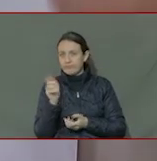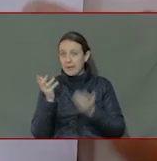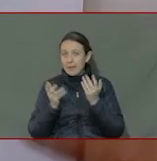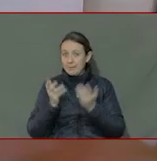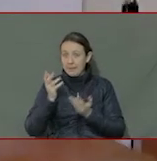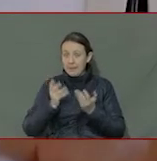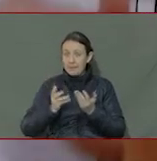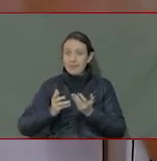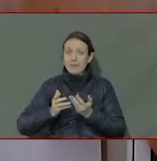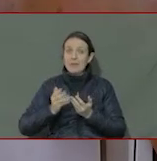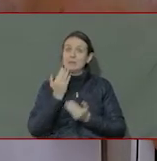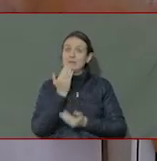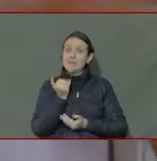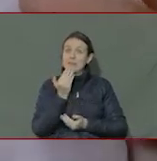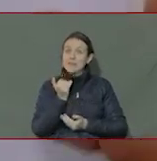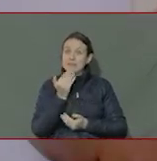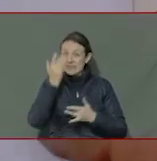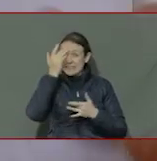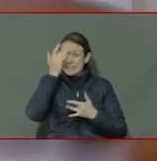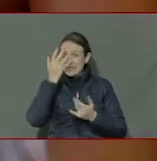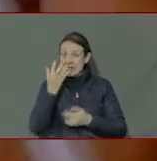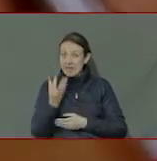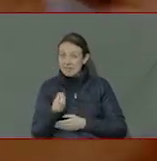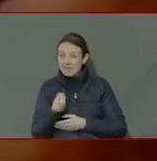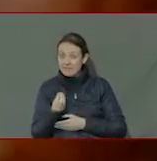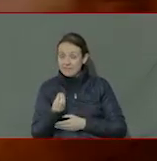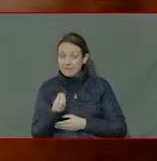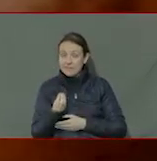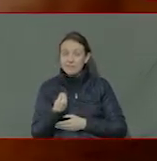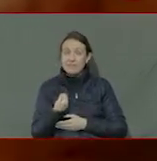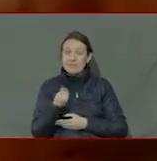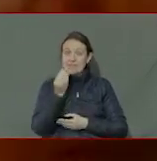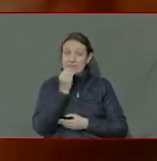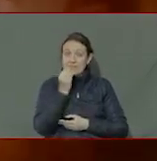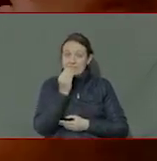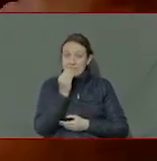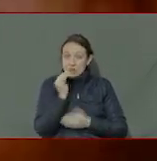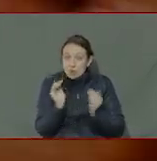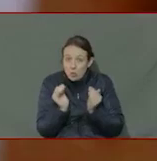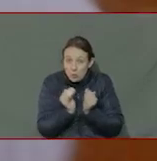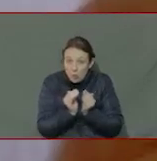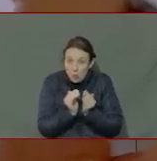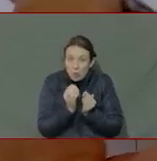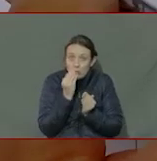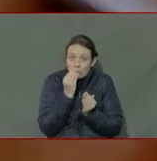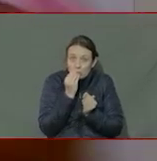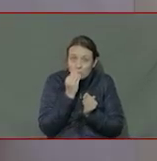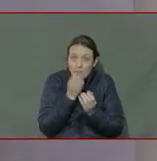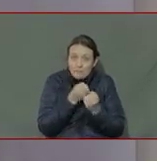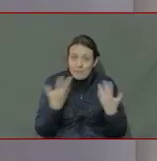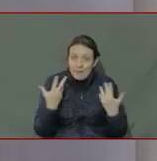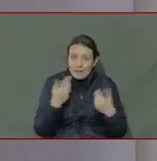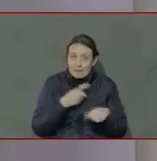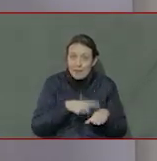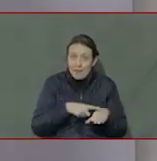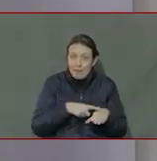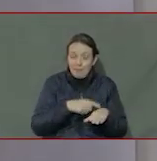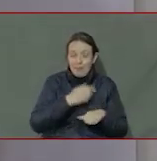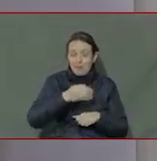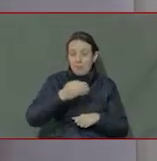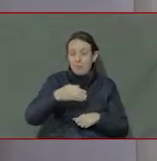sugar diabetes if they can eat, look at the question, many small meals in comparison to